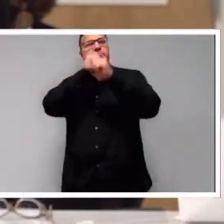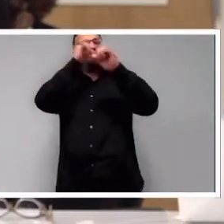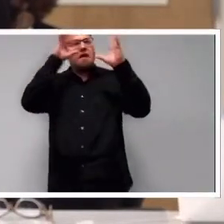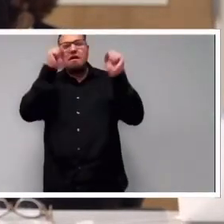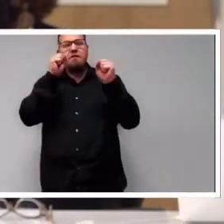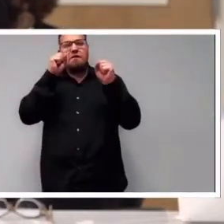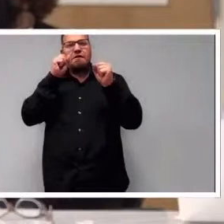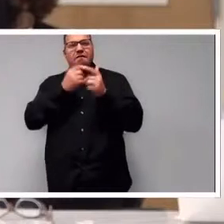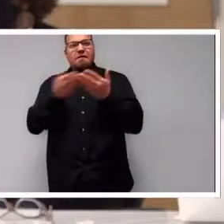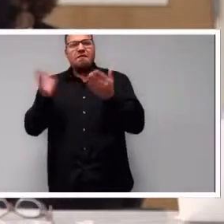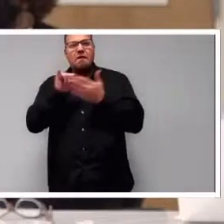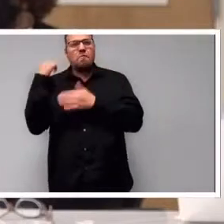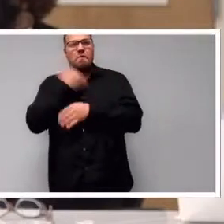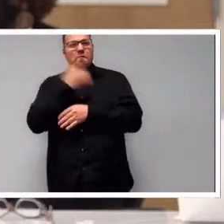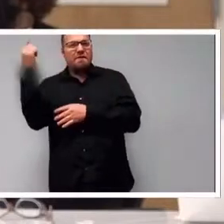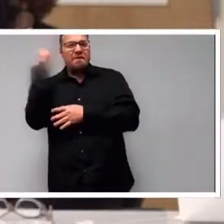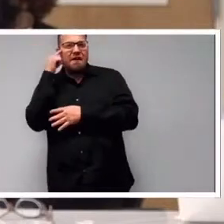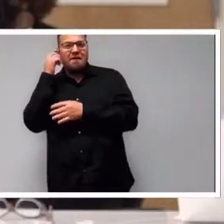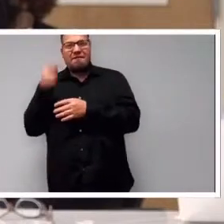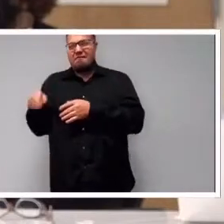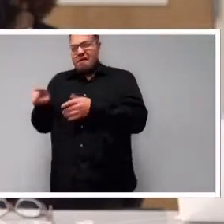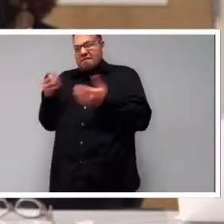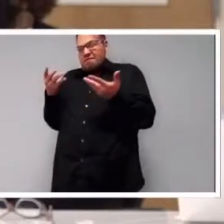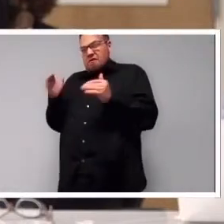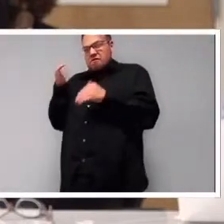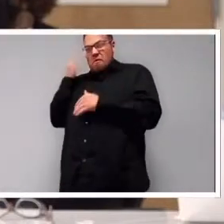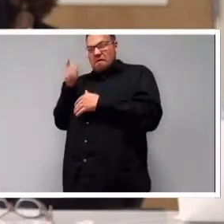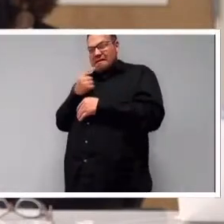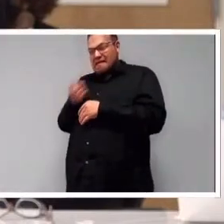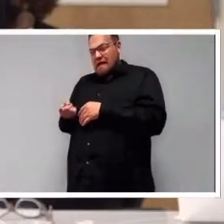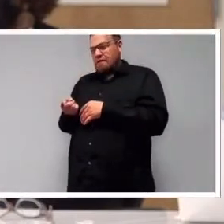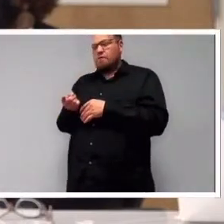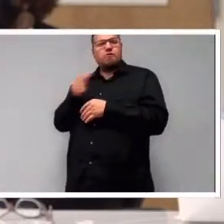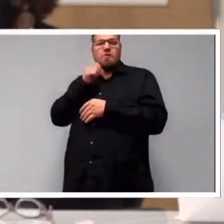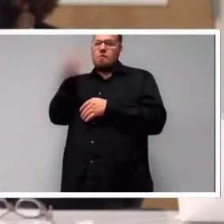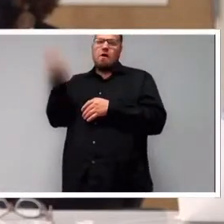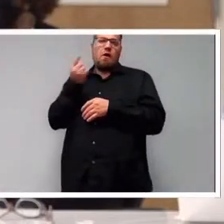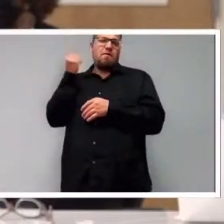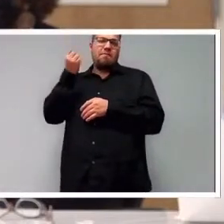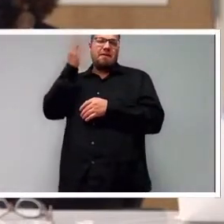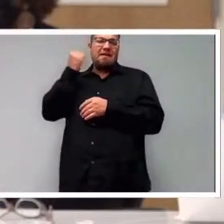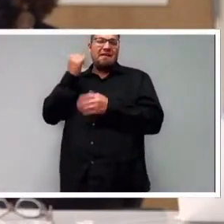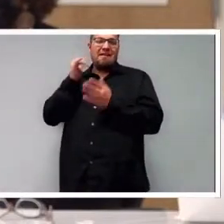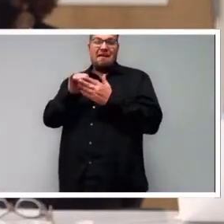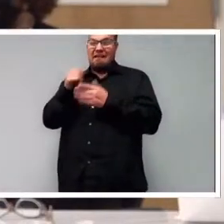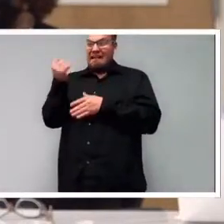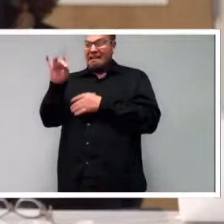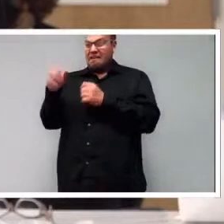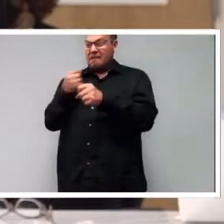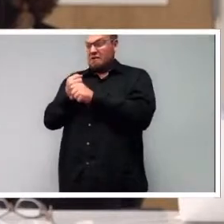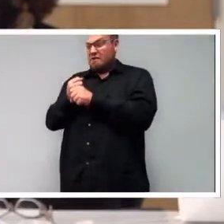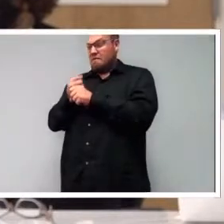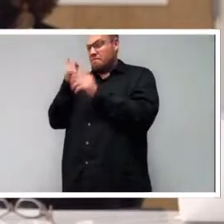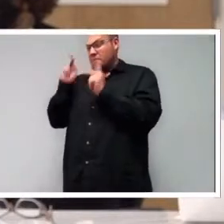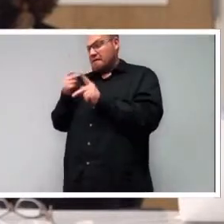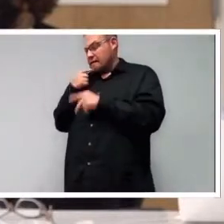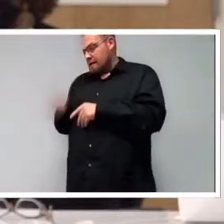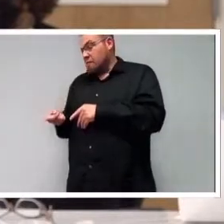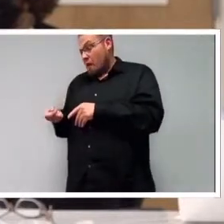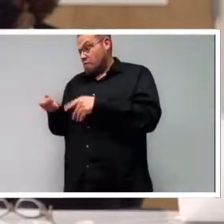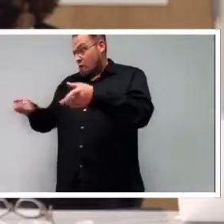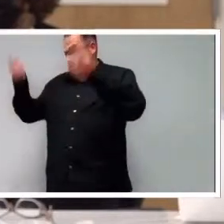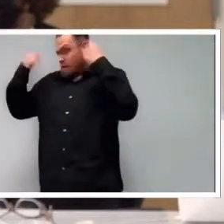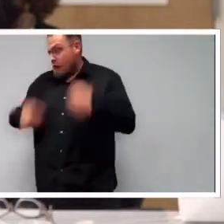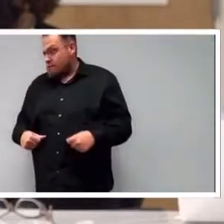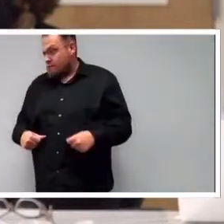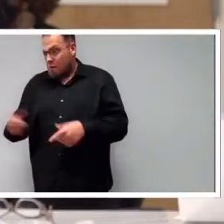think they would know what to say, and they don't always, because they've spent the last 18 years with somebody saying, now go try that on, now try this,